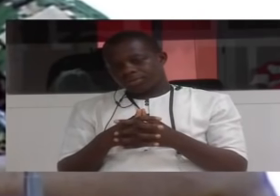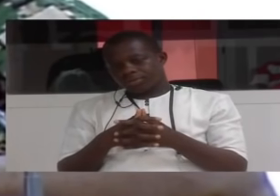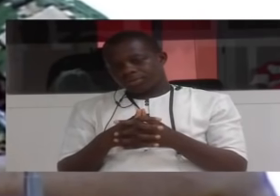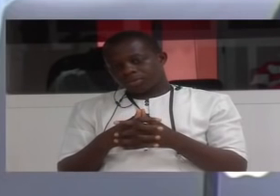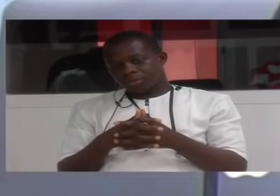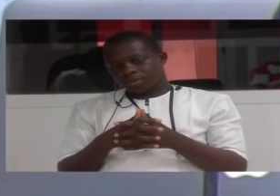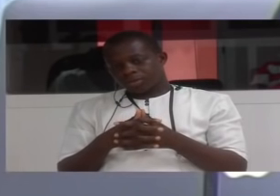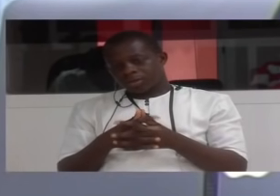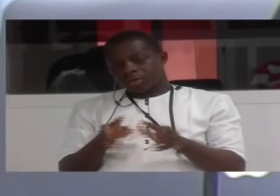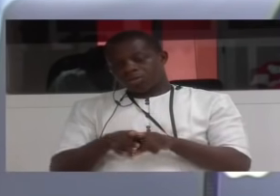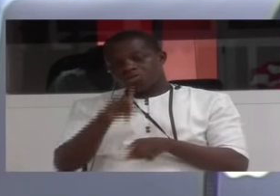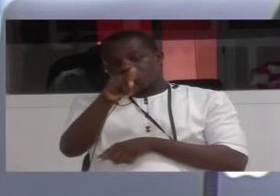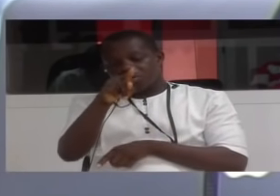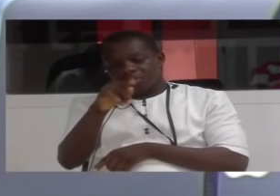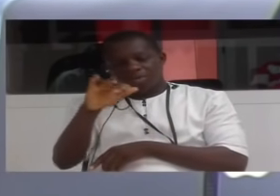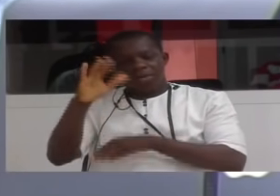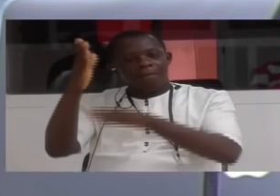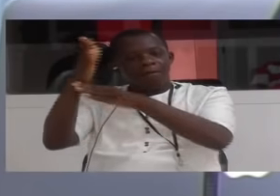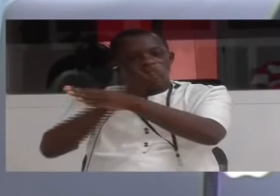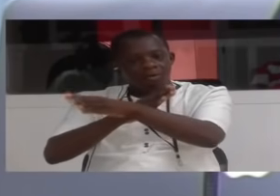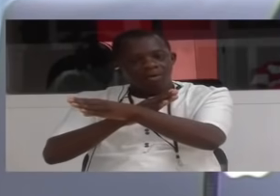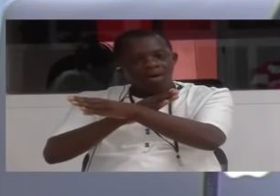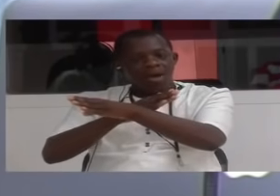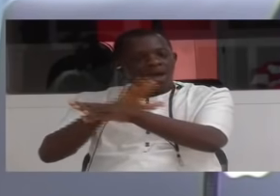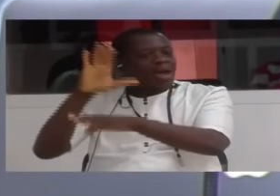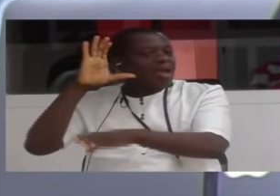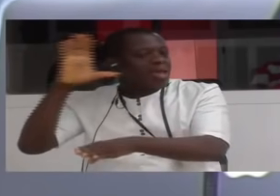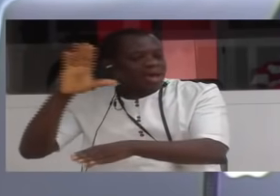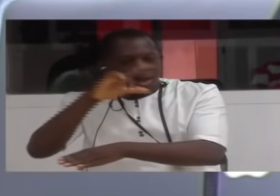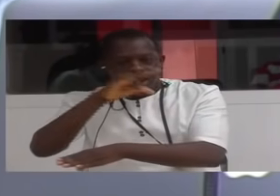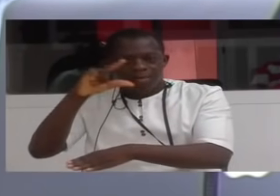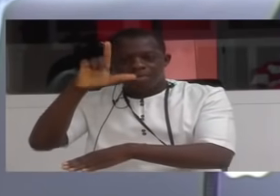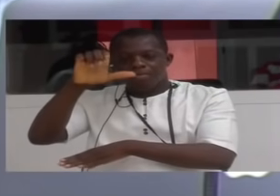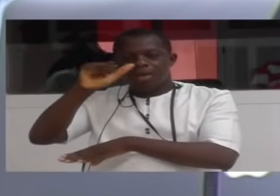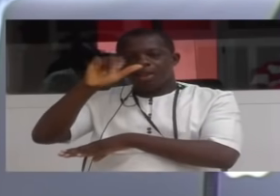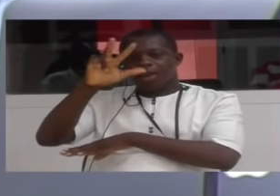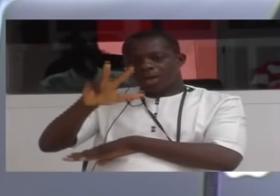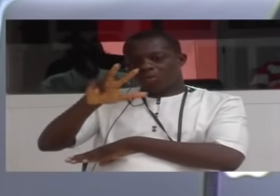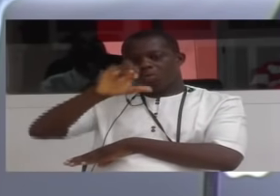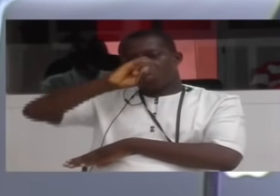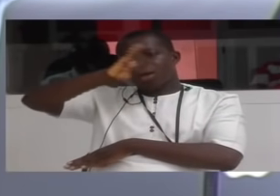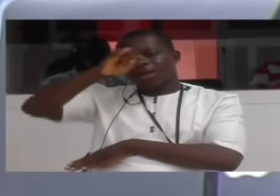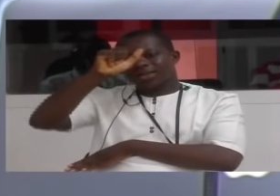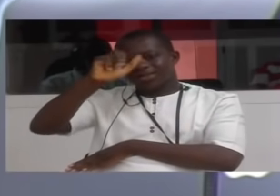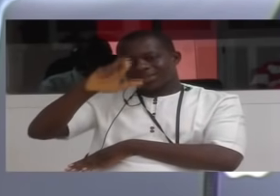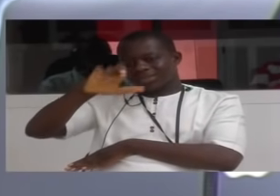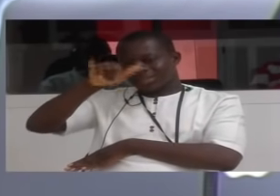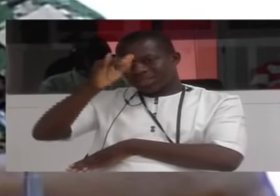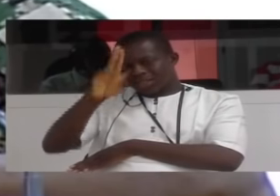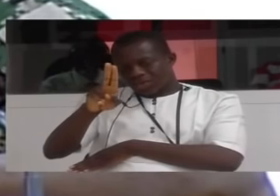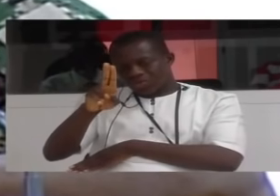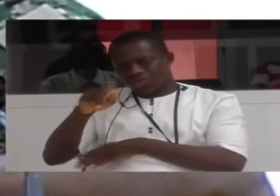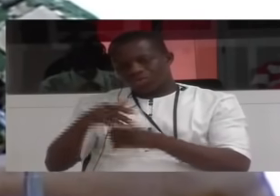Have you ever heard of the name Law Diadju? Law mus nga dega ku ñoo oyé Law Diadju tur bobu mus nga ko